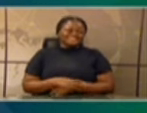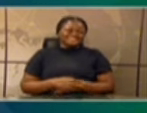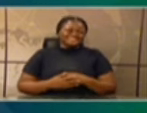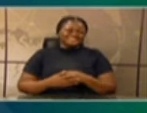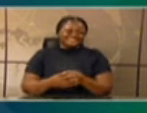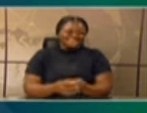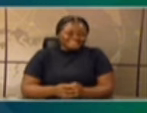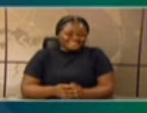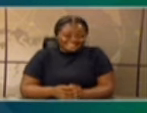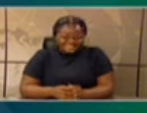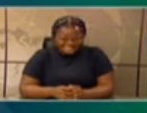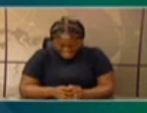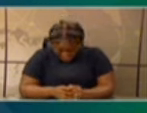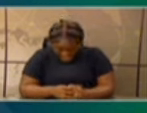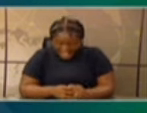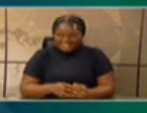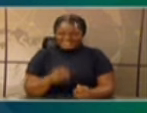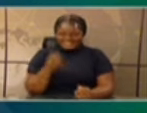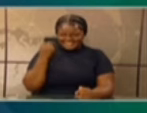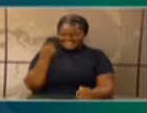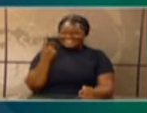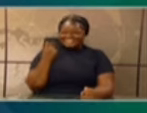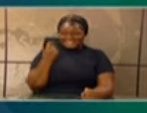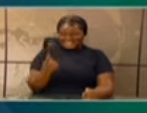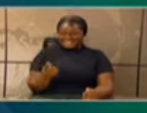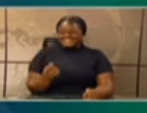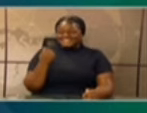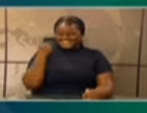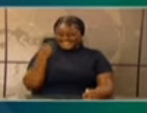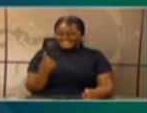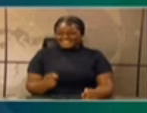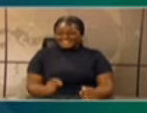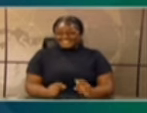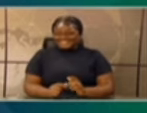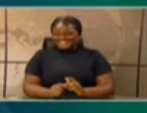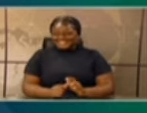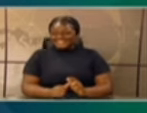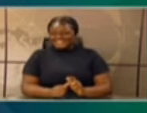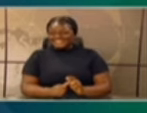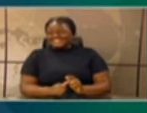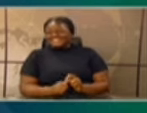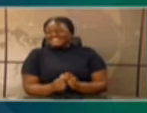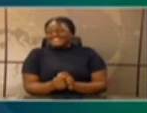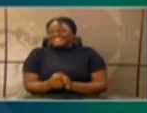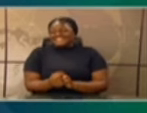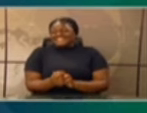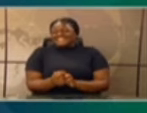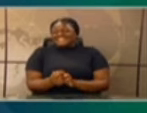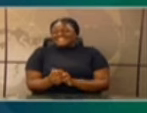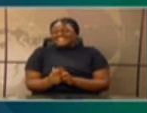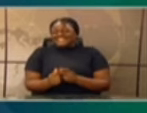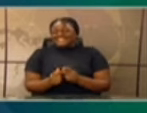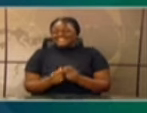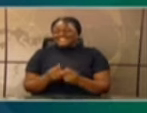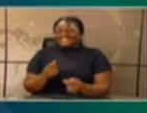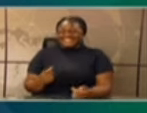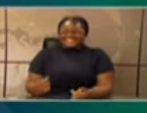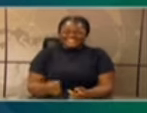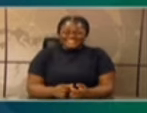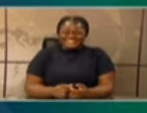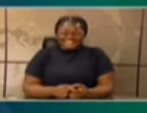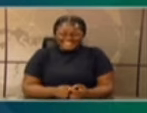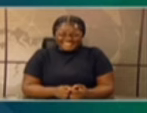wakana mapama. Why? And then you won't dream. And then the officer over here. Yeah, no, so can we? Yeah, no. I